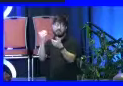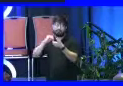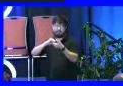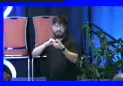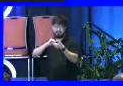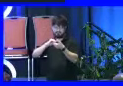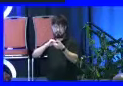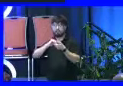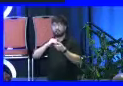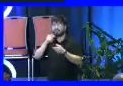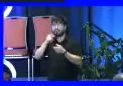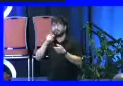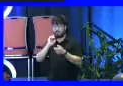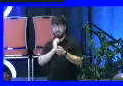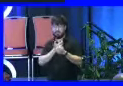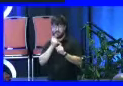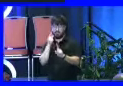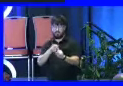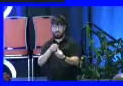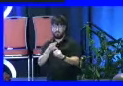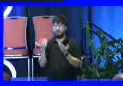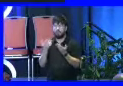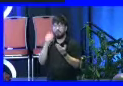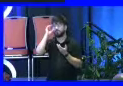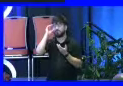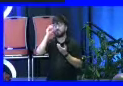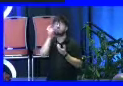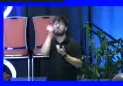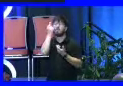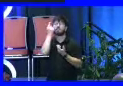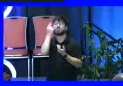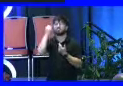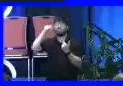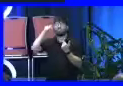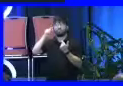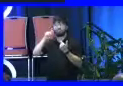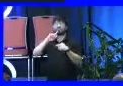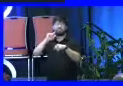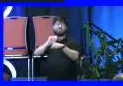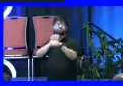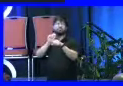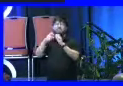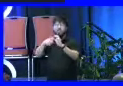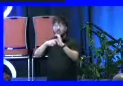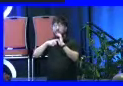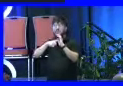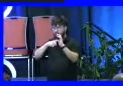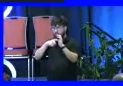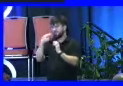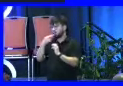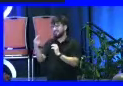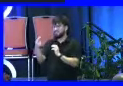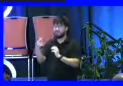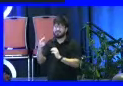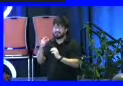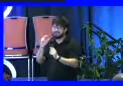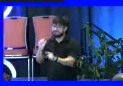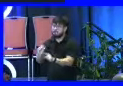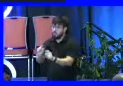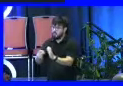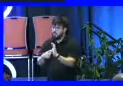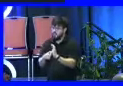collaborative. But our goal was to understand that actually we're going to require the least amount of resources, and it